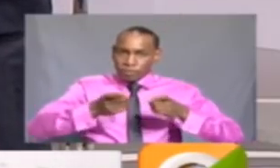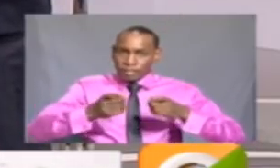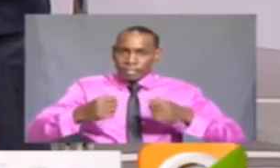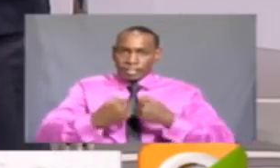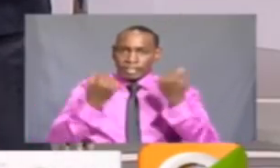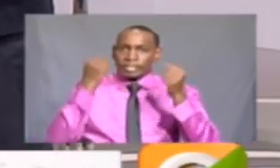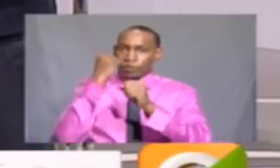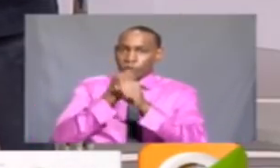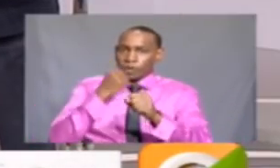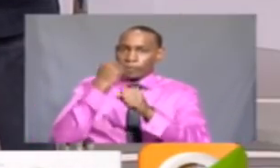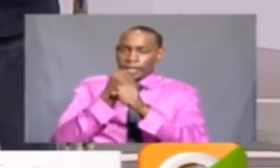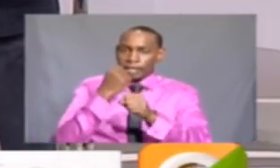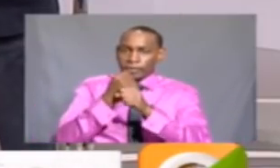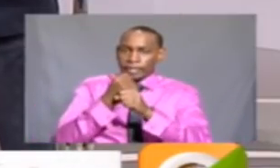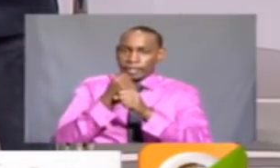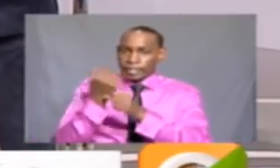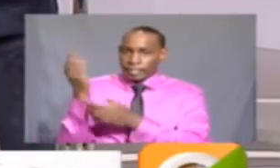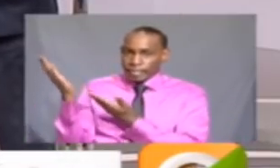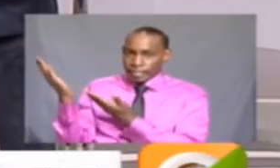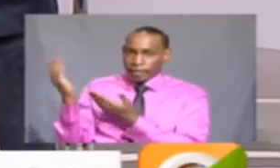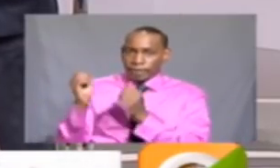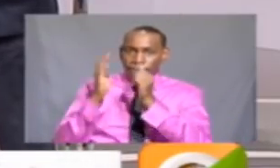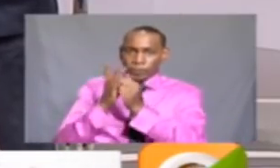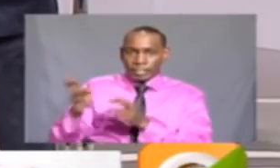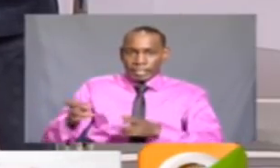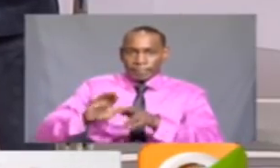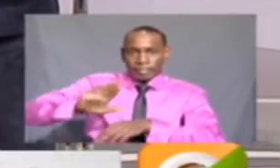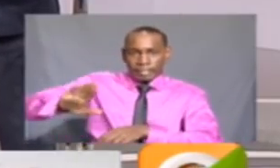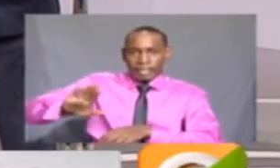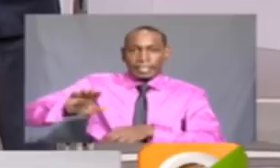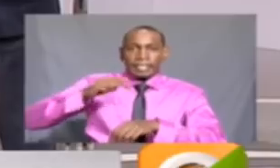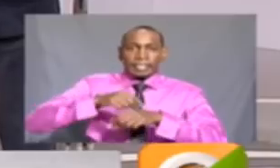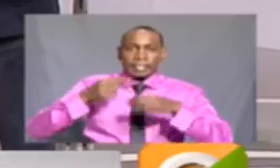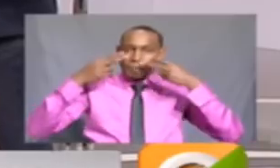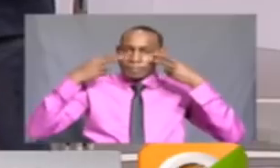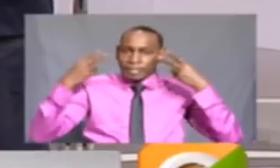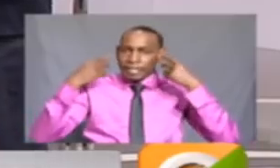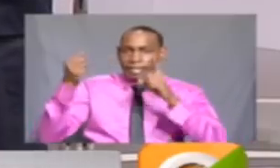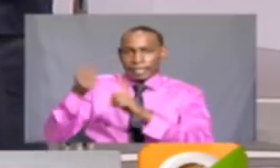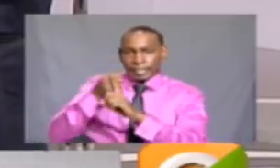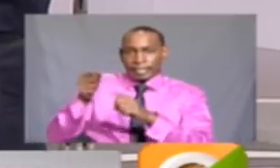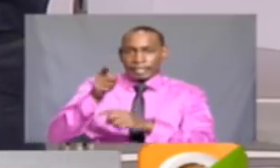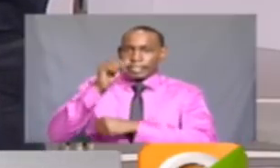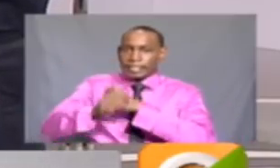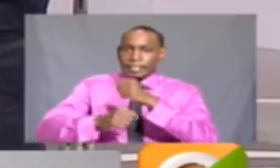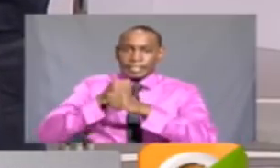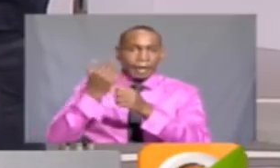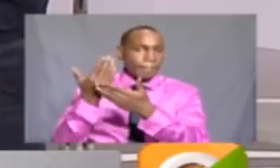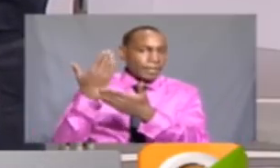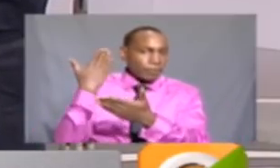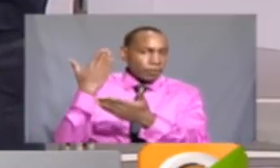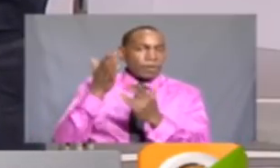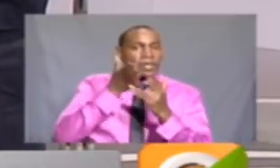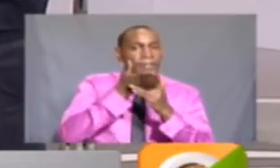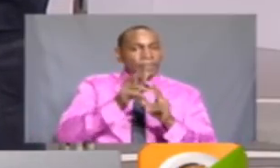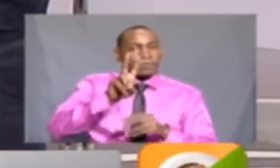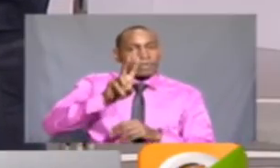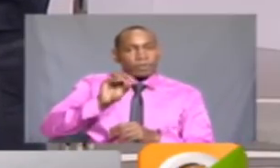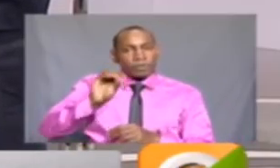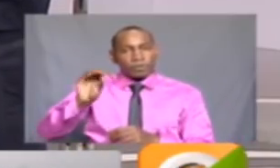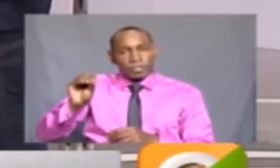efforts, and that's at the very bottom here at 14 Riverside Drive during that terror attack earlier this year. Before that, in between